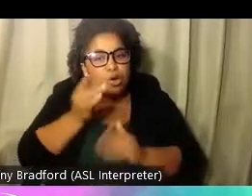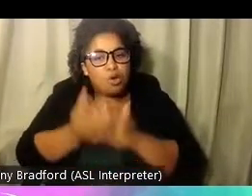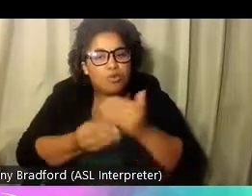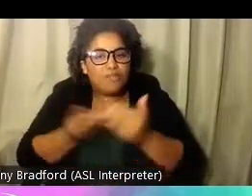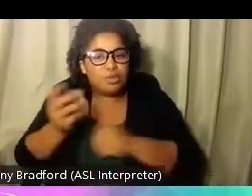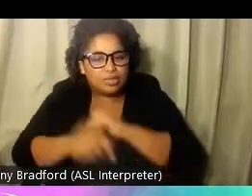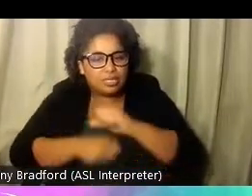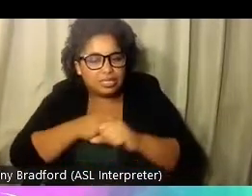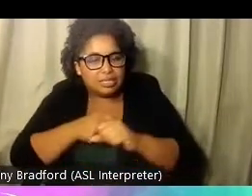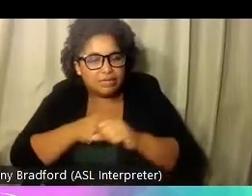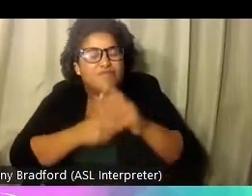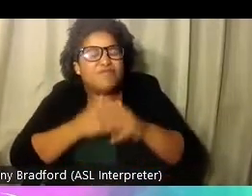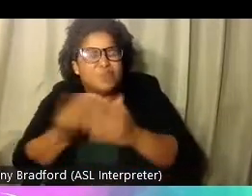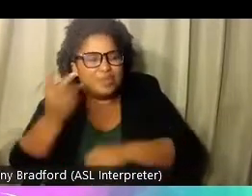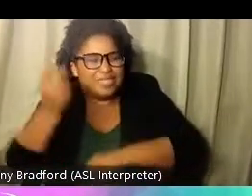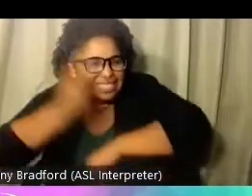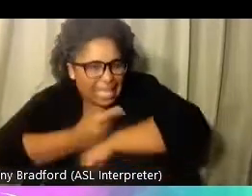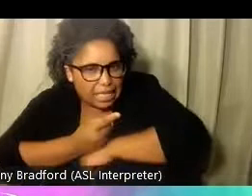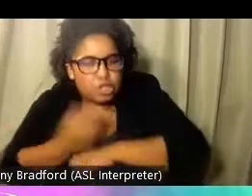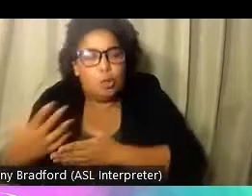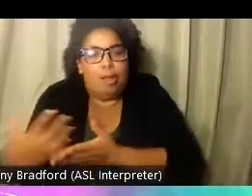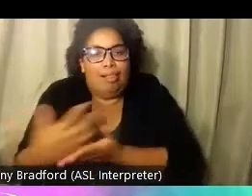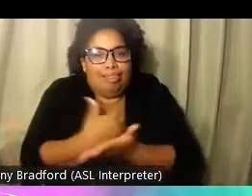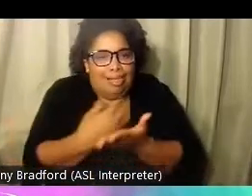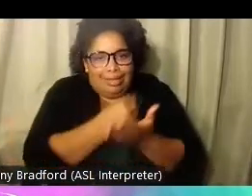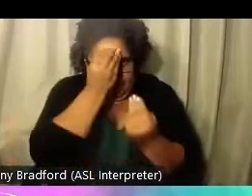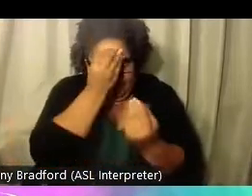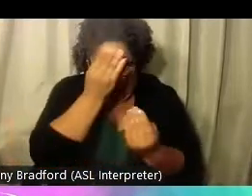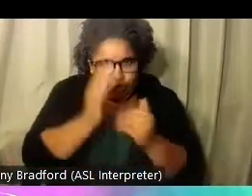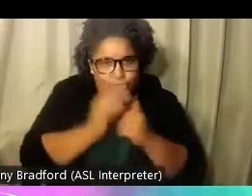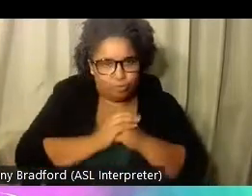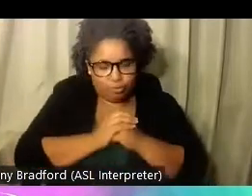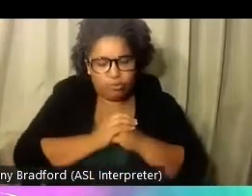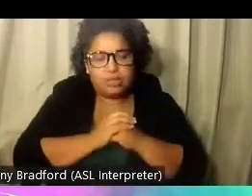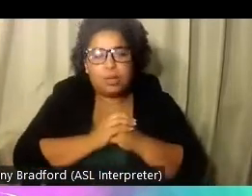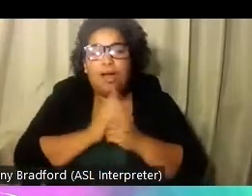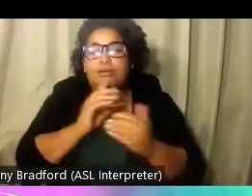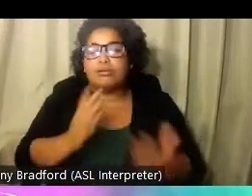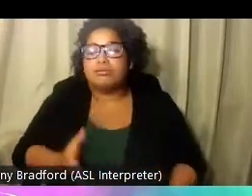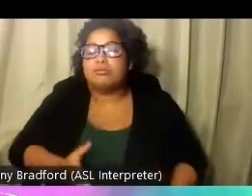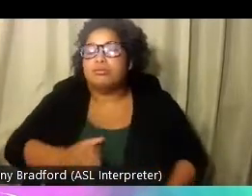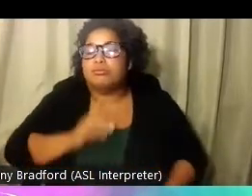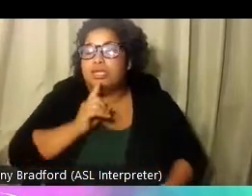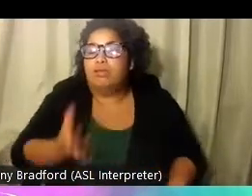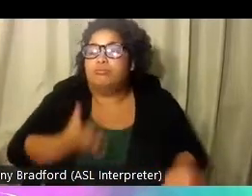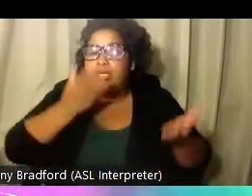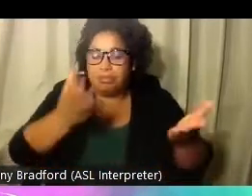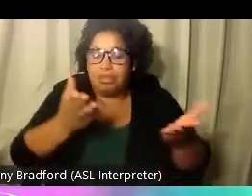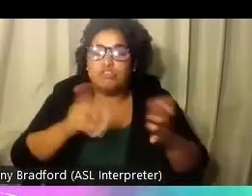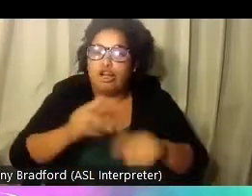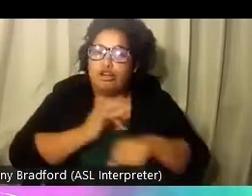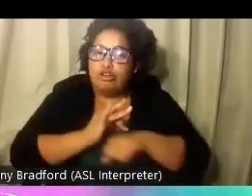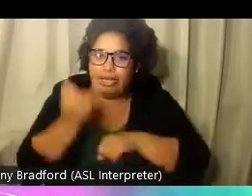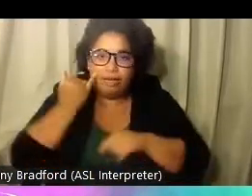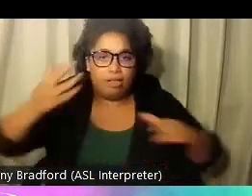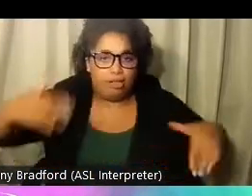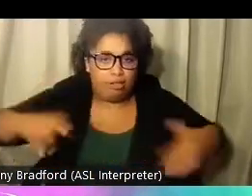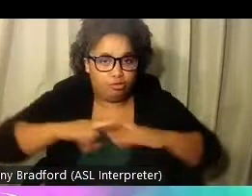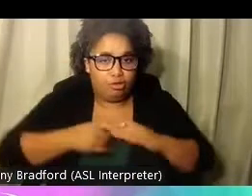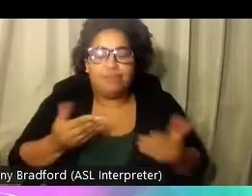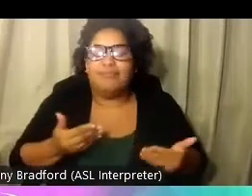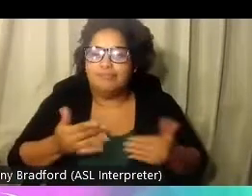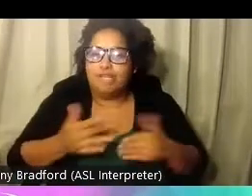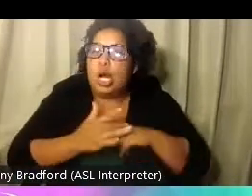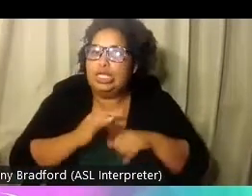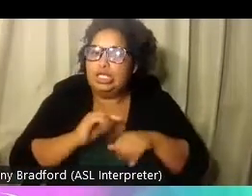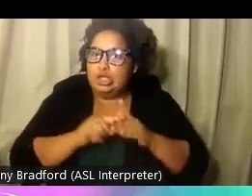days to collect all of the information. So I definitely recommend starting early if you haven't already.